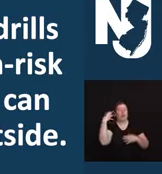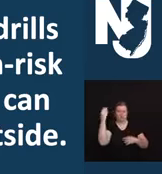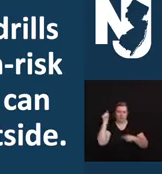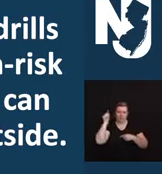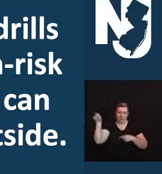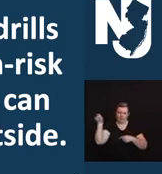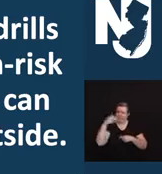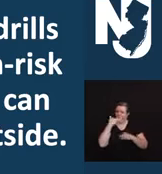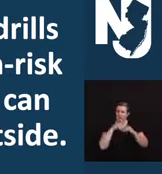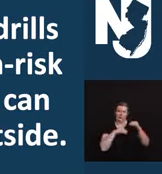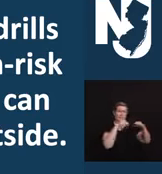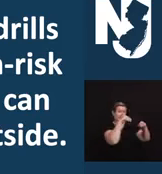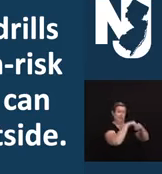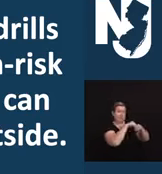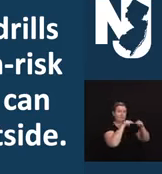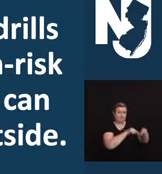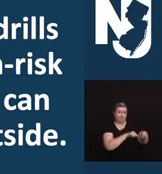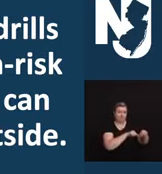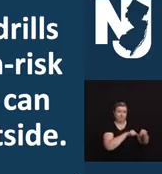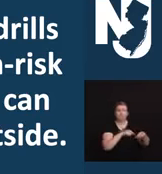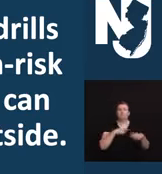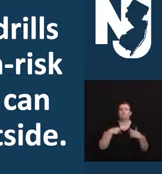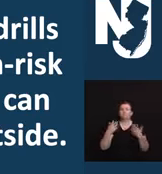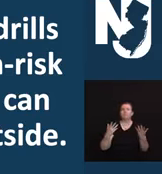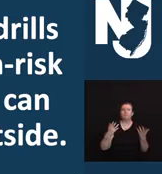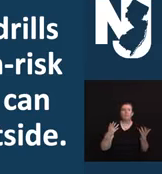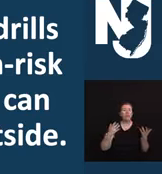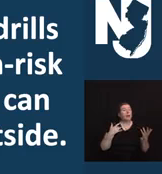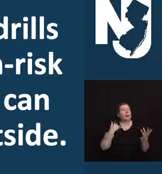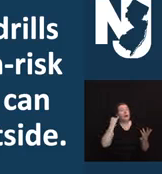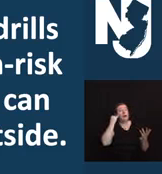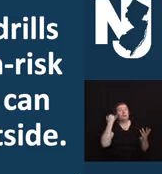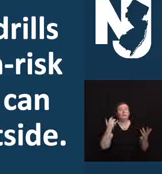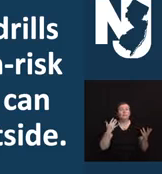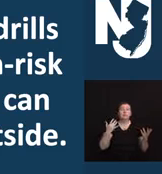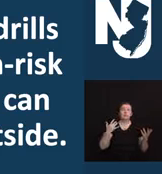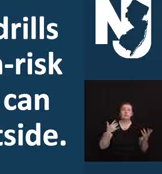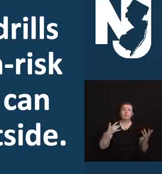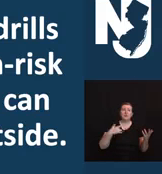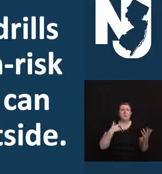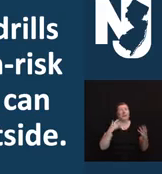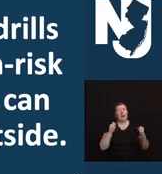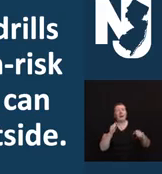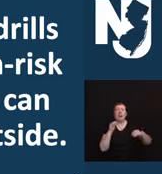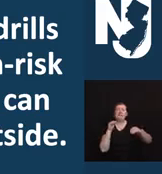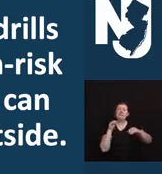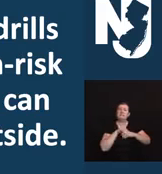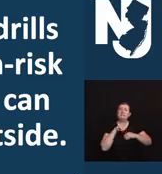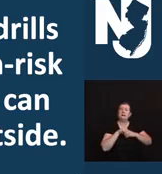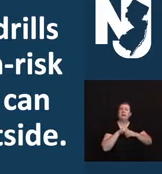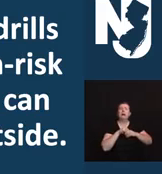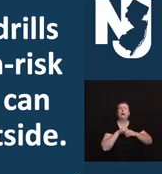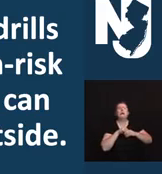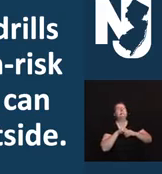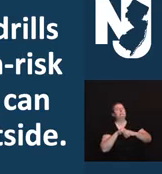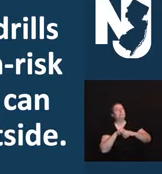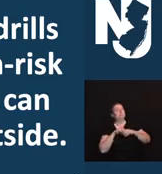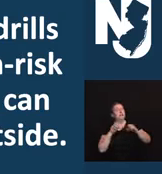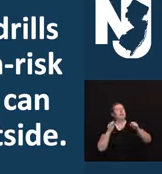that activities can be done safely indoors with social distancing and masking, we have allowed for those activities to resume with